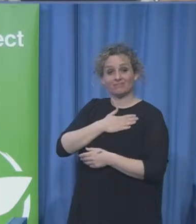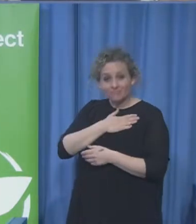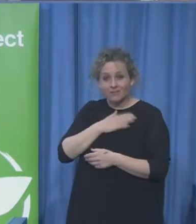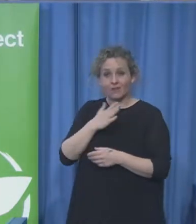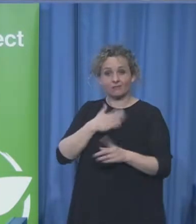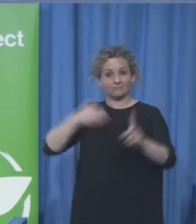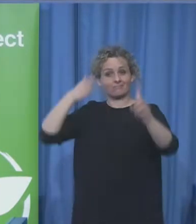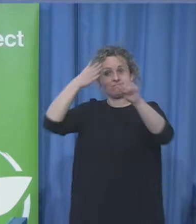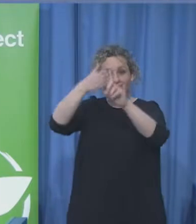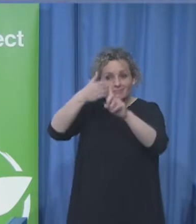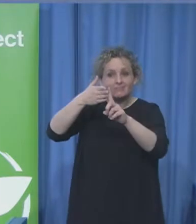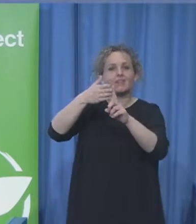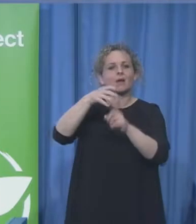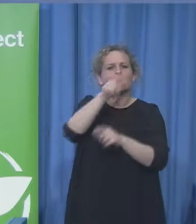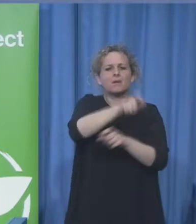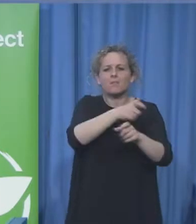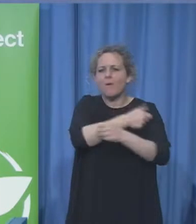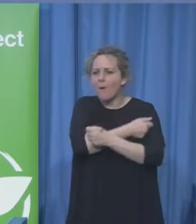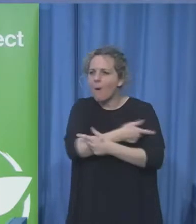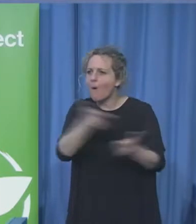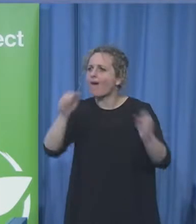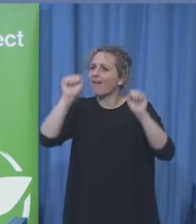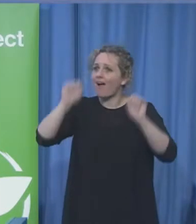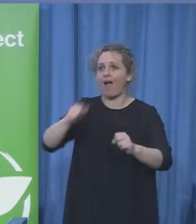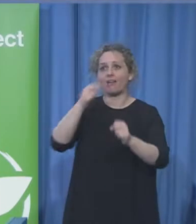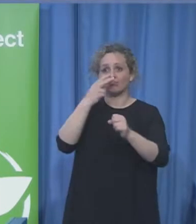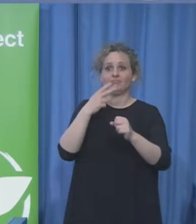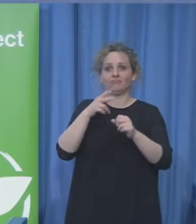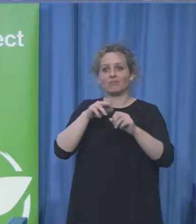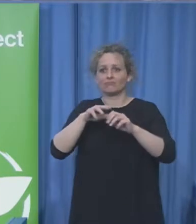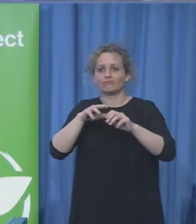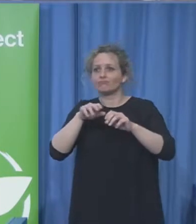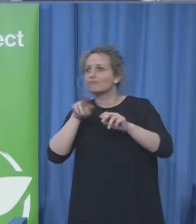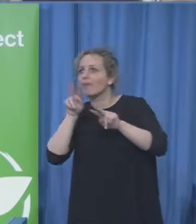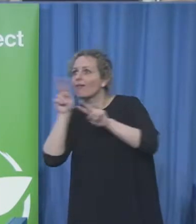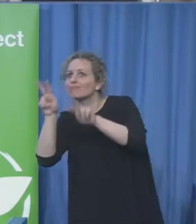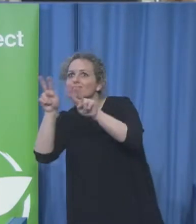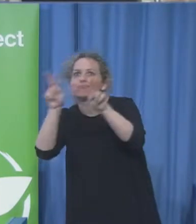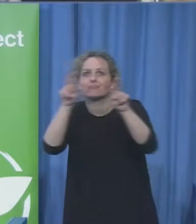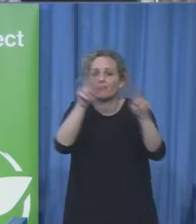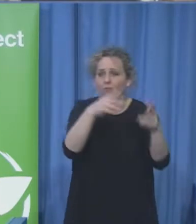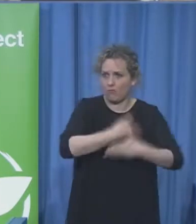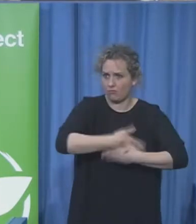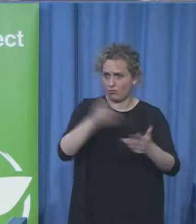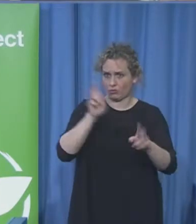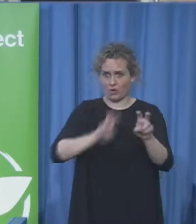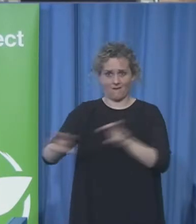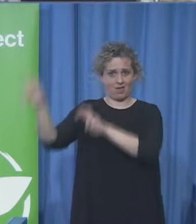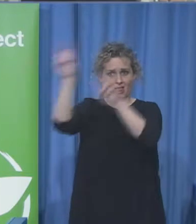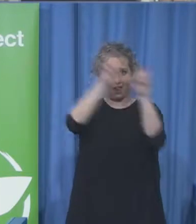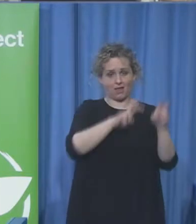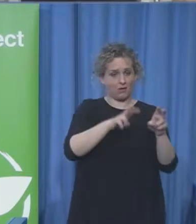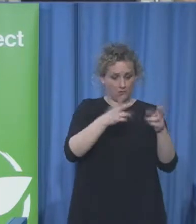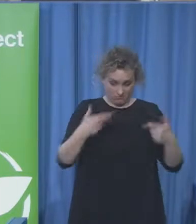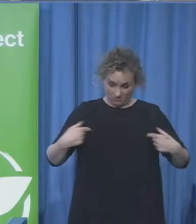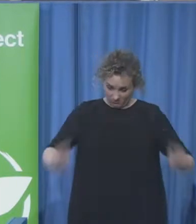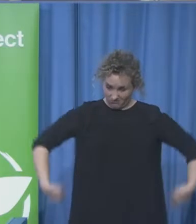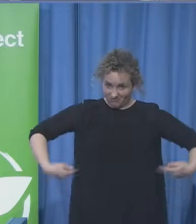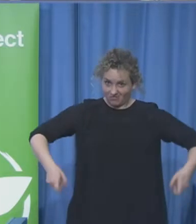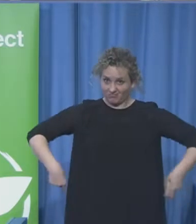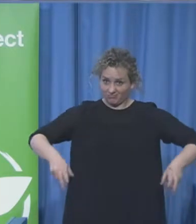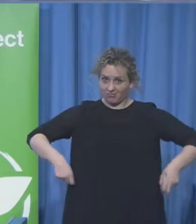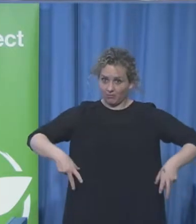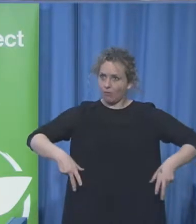little innovations like these wheelchairs that you see there, which are off-road wheelchairs with which we can really take